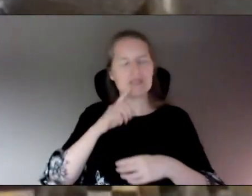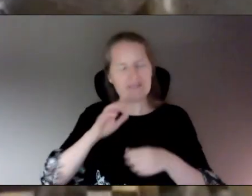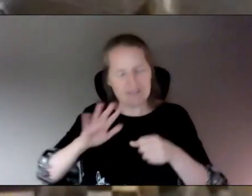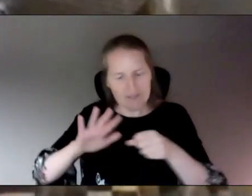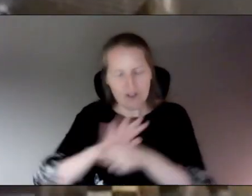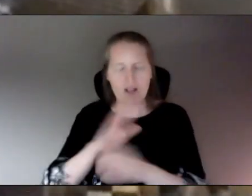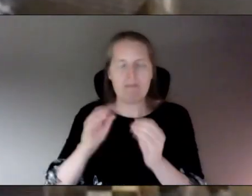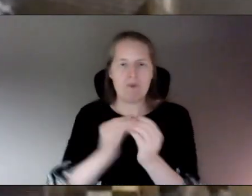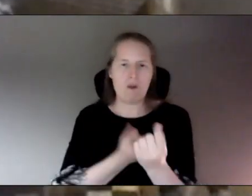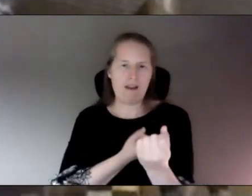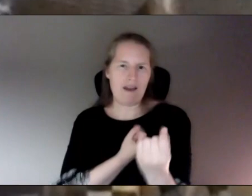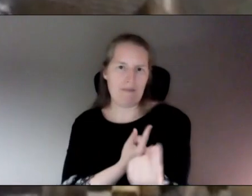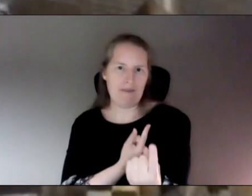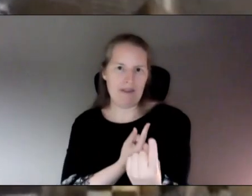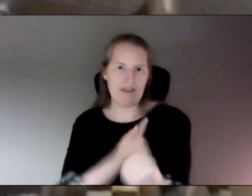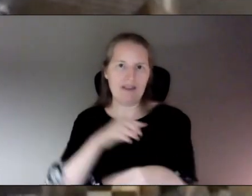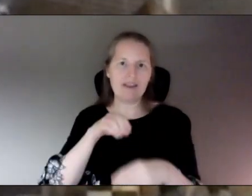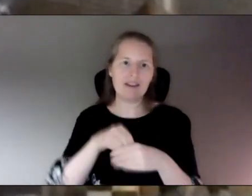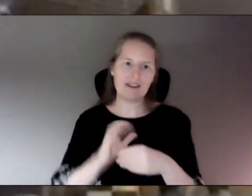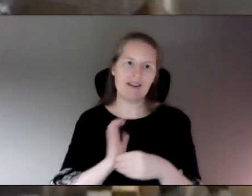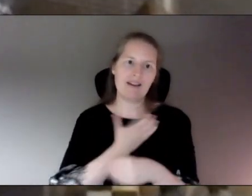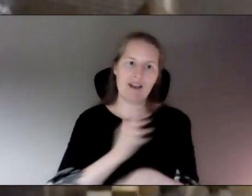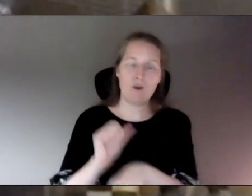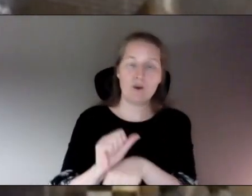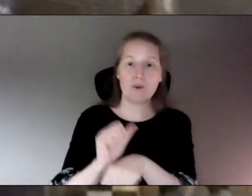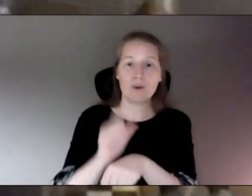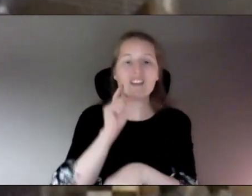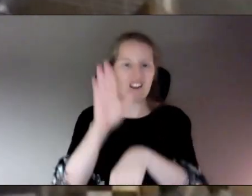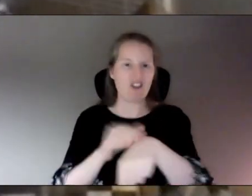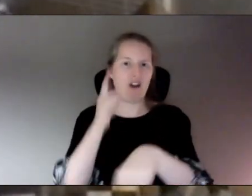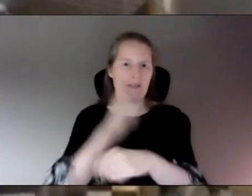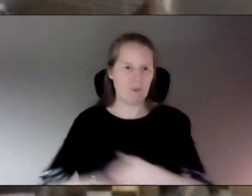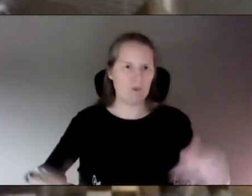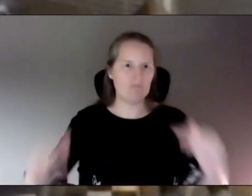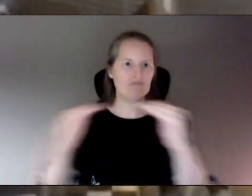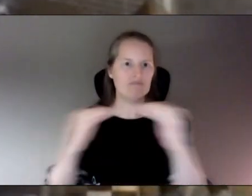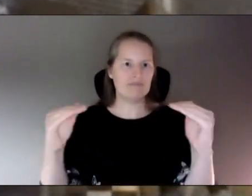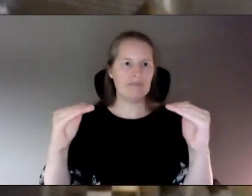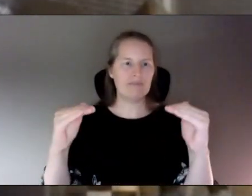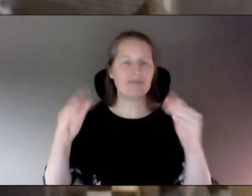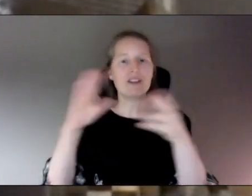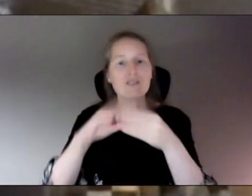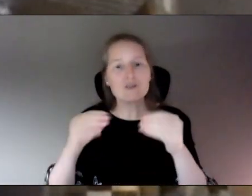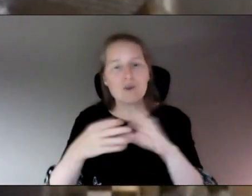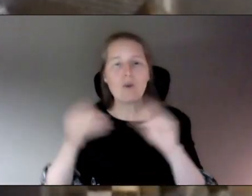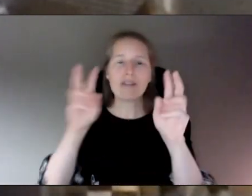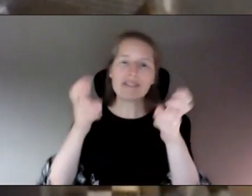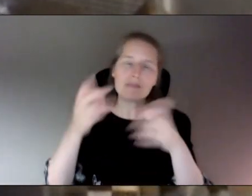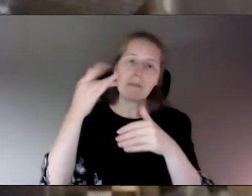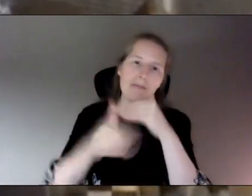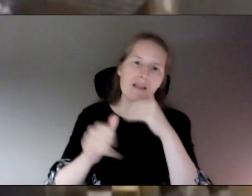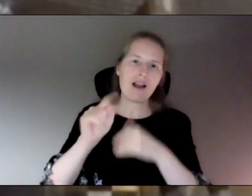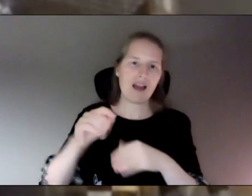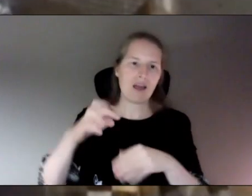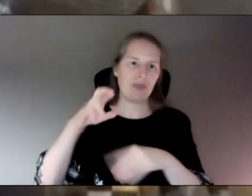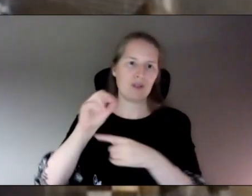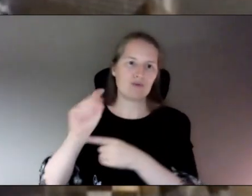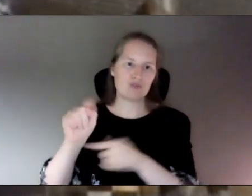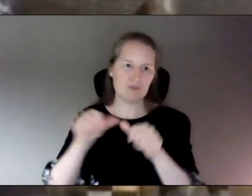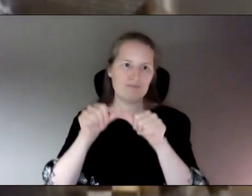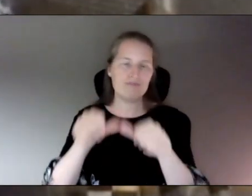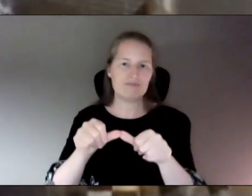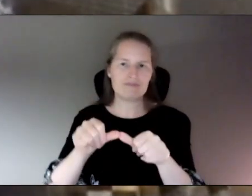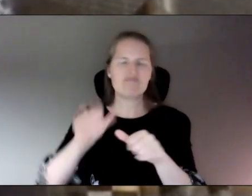in the artistic call for justice. As the story and themes of Blood at the Root endure, so too does Raymond's